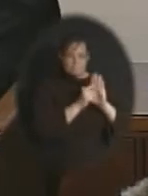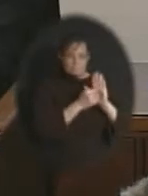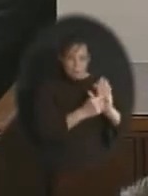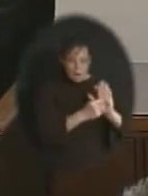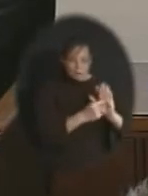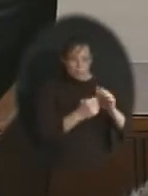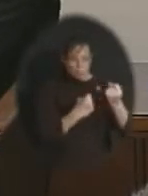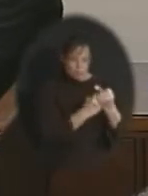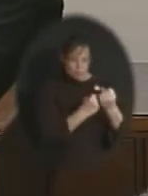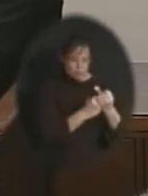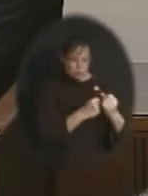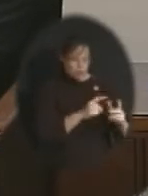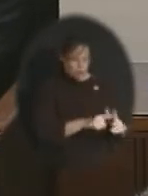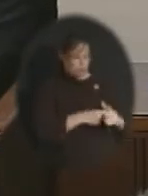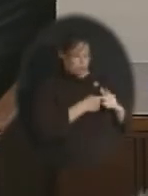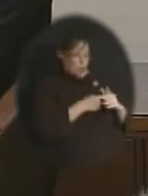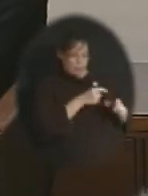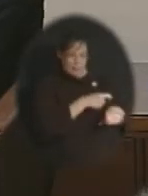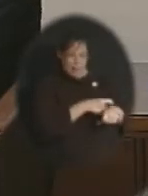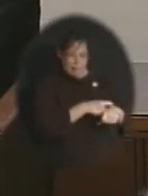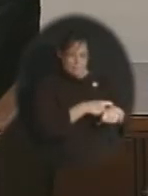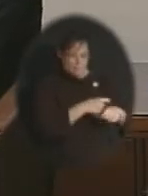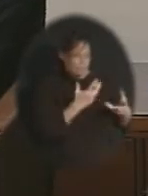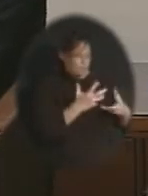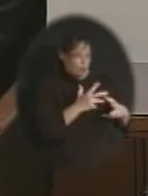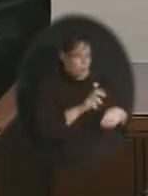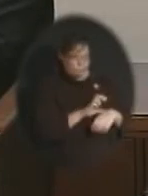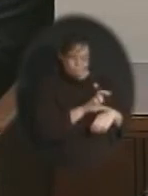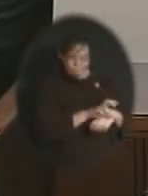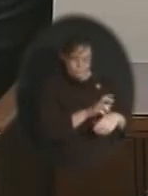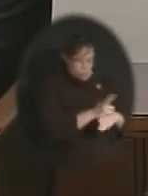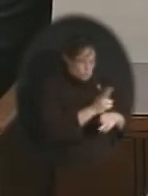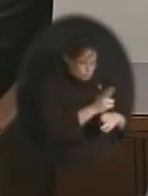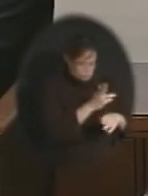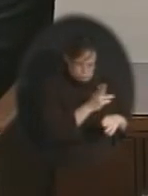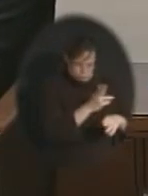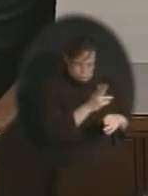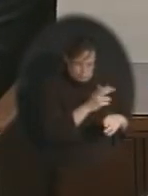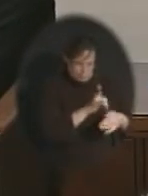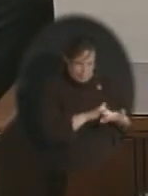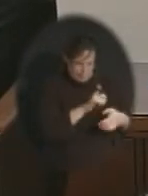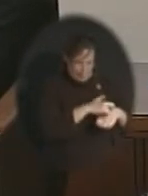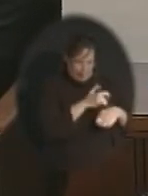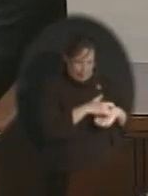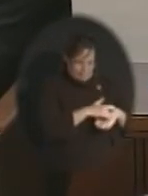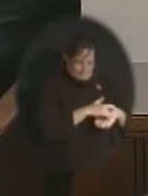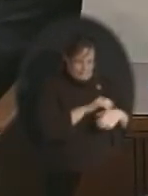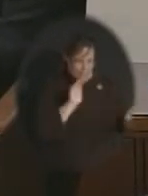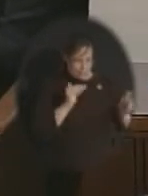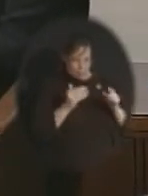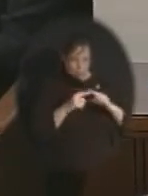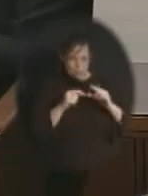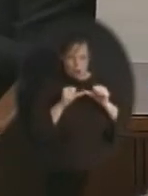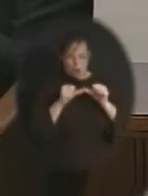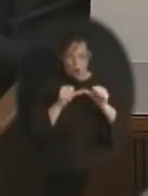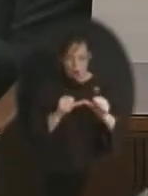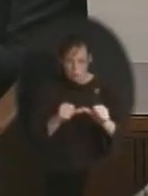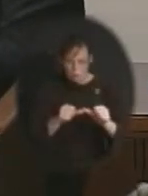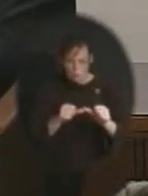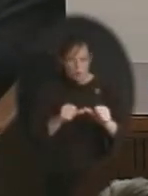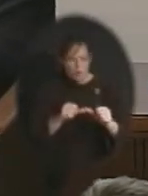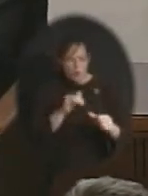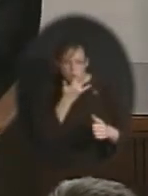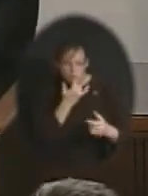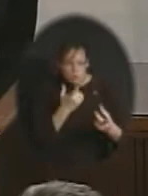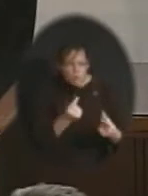there's an initial startup time, which we've invested already across our school district, okay? The comparison is to the ongoing, oops, what are you